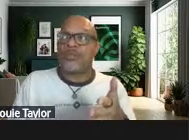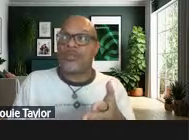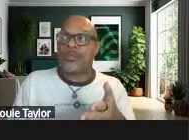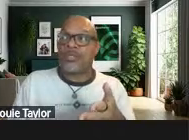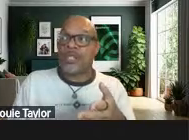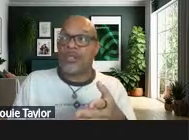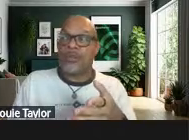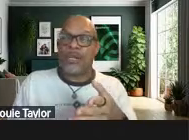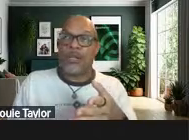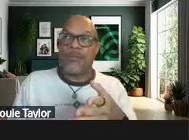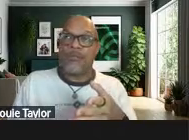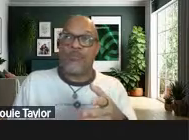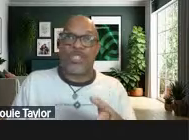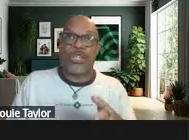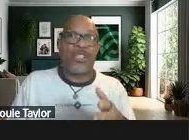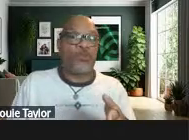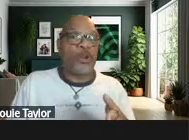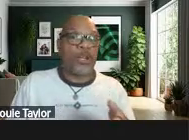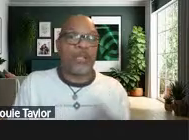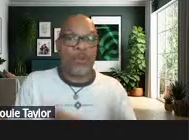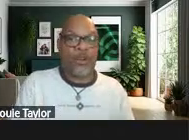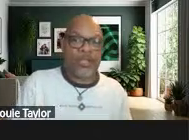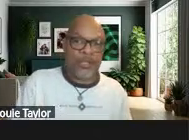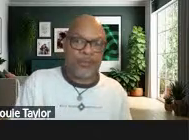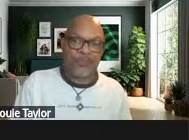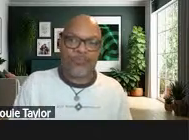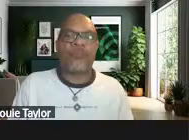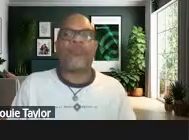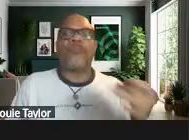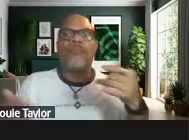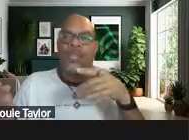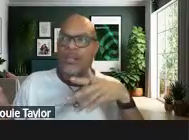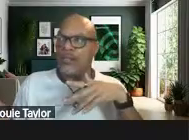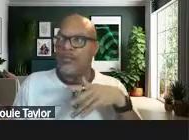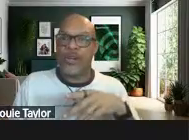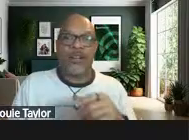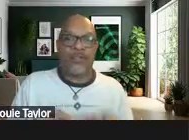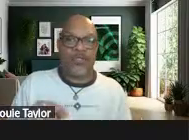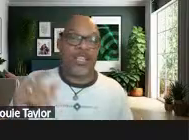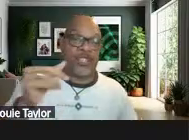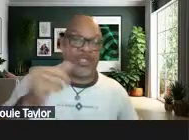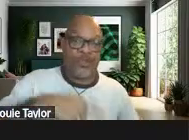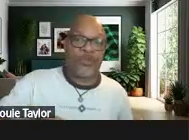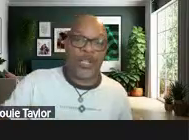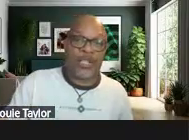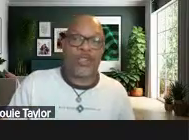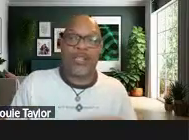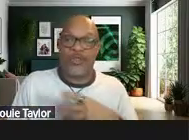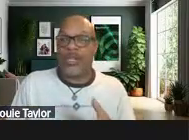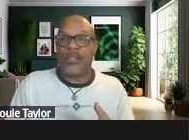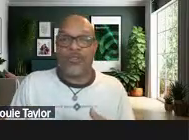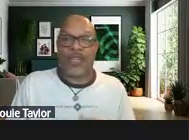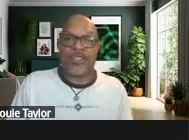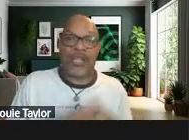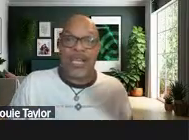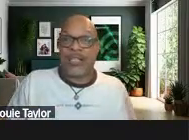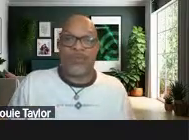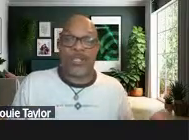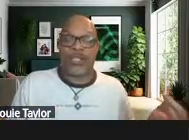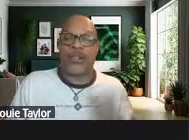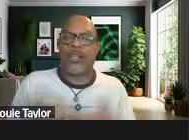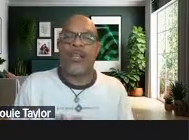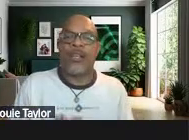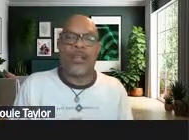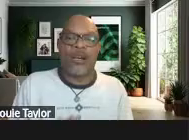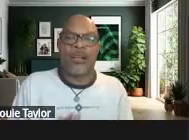the Machine 2.0 link works, where as soon as someone clicks on it, you get a notification, hey, someone's